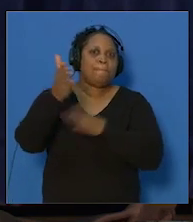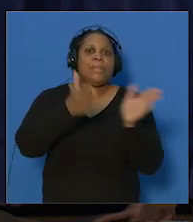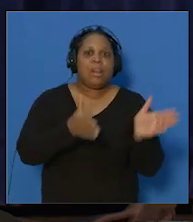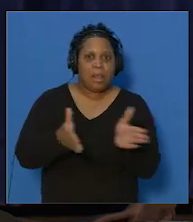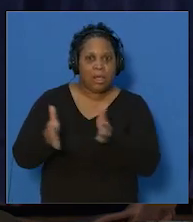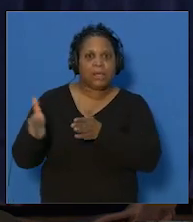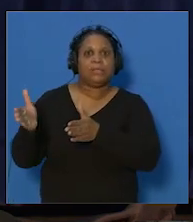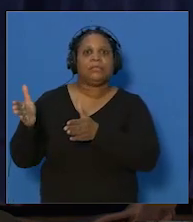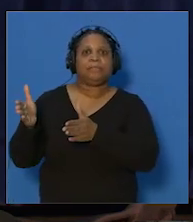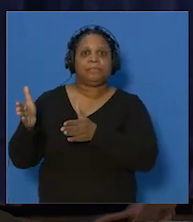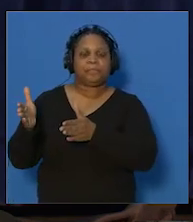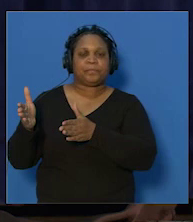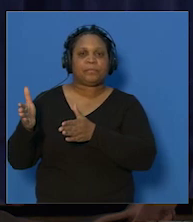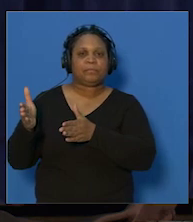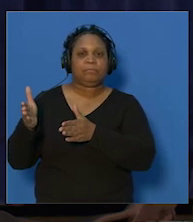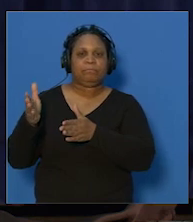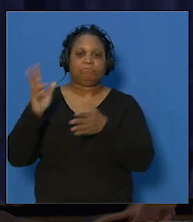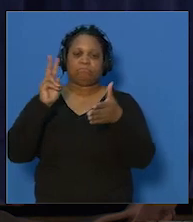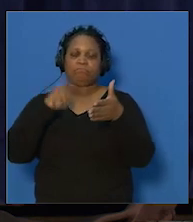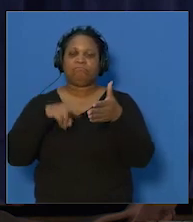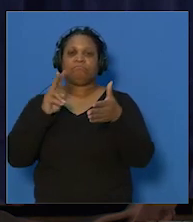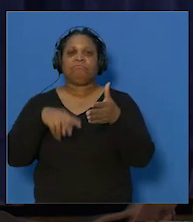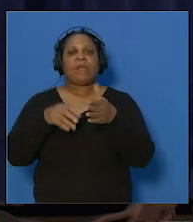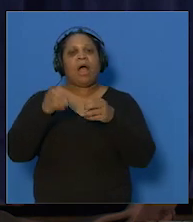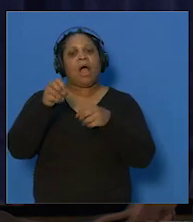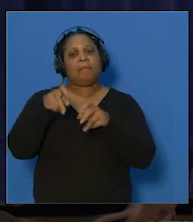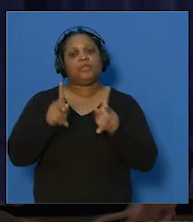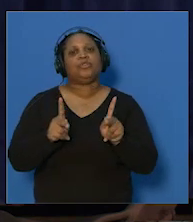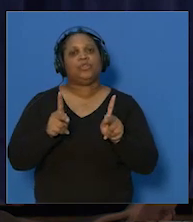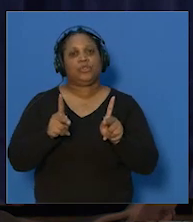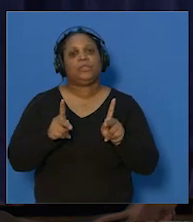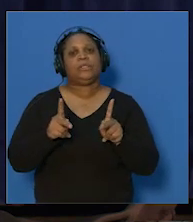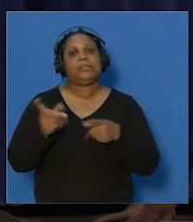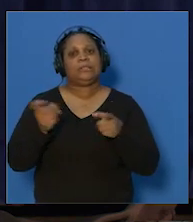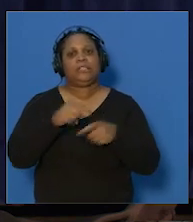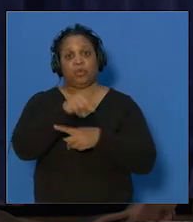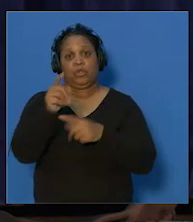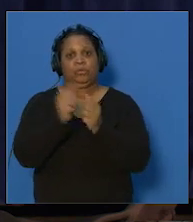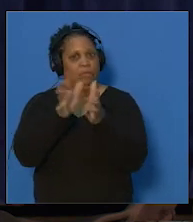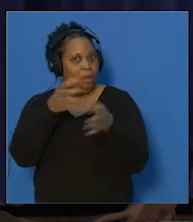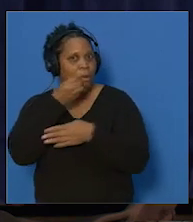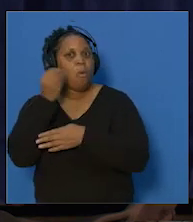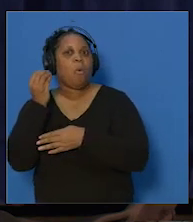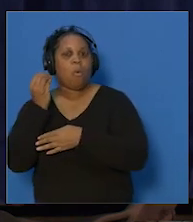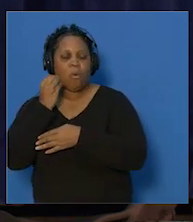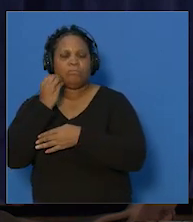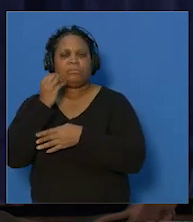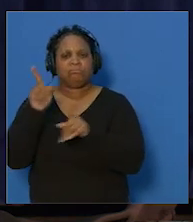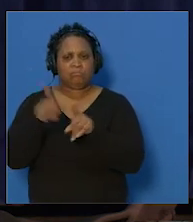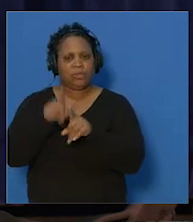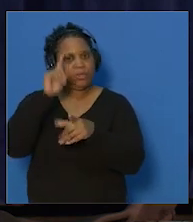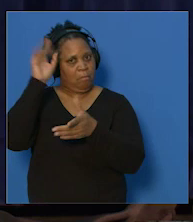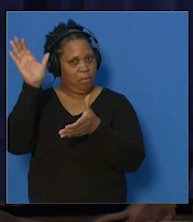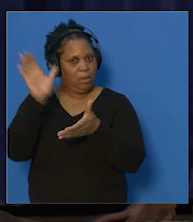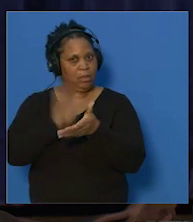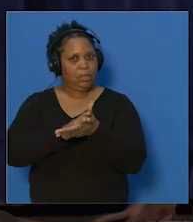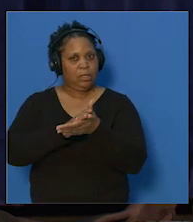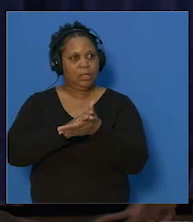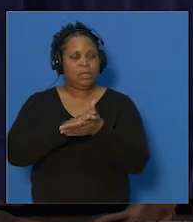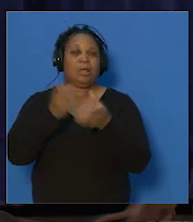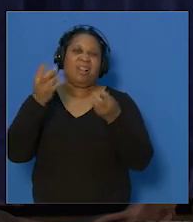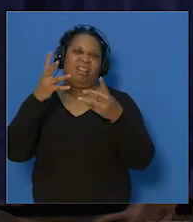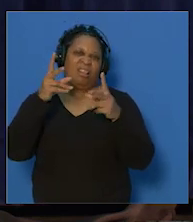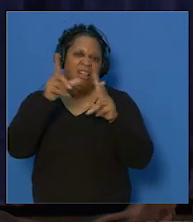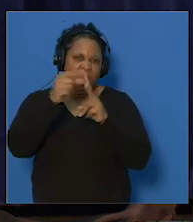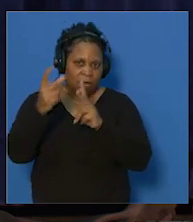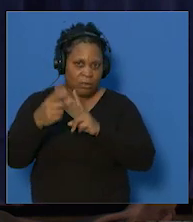at opportunities for us to better deal with the unsheltered population. I also believe that we have a number of different entities and